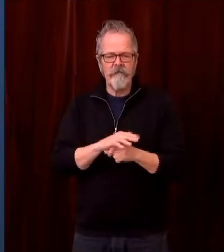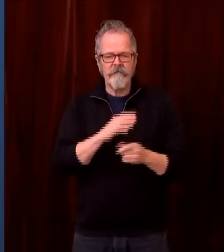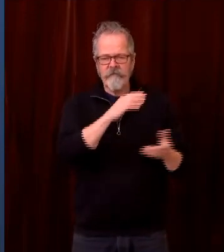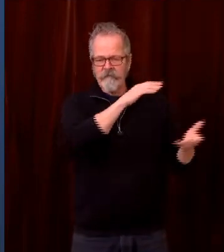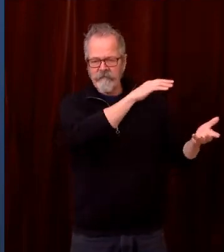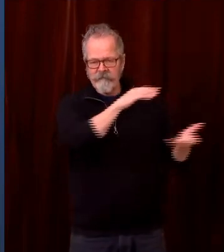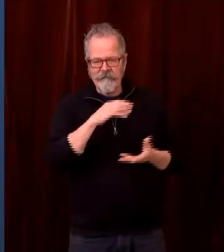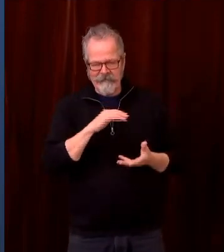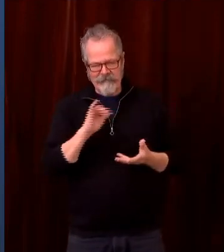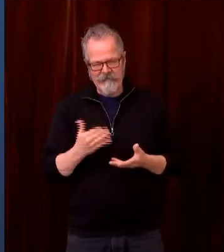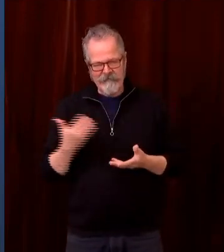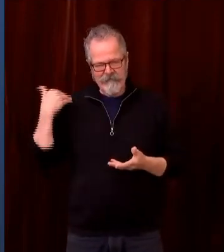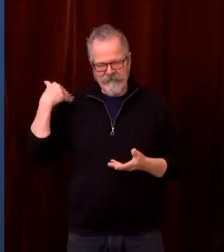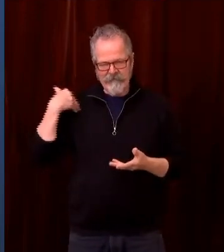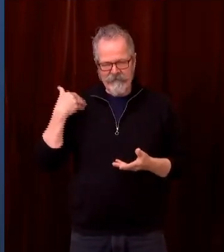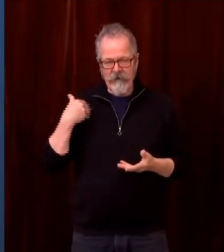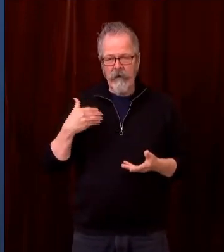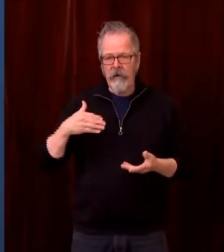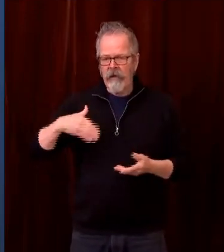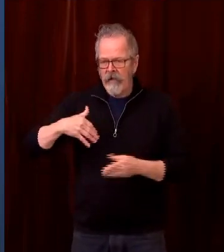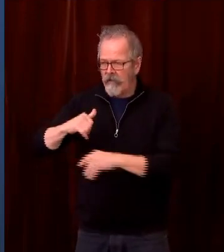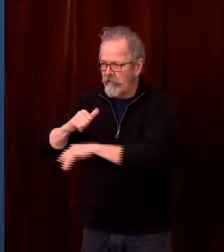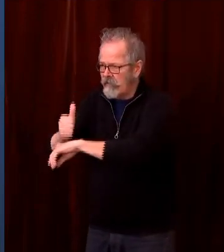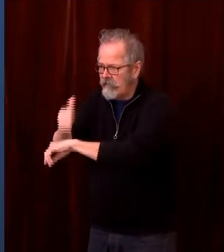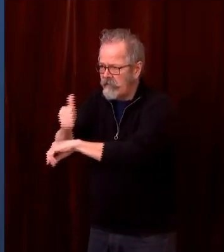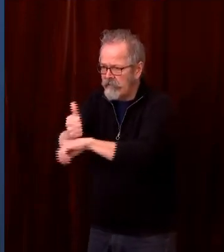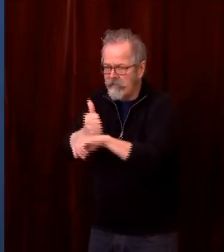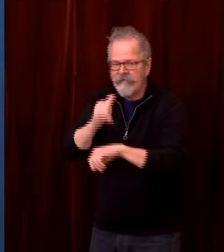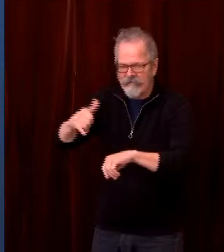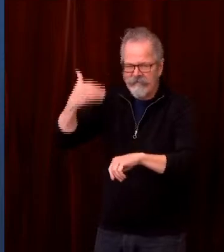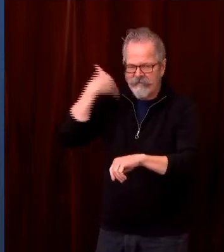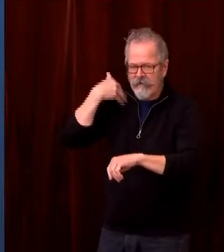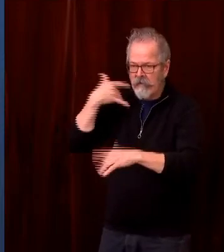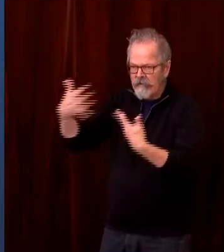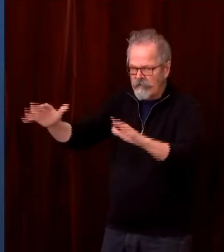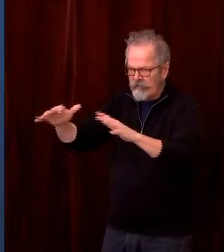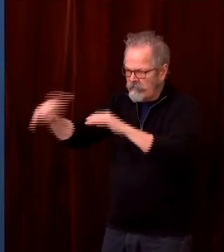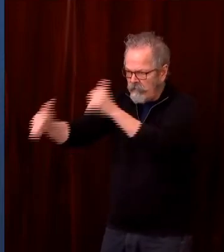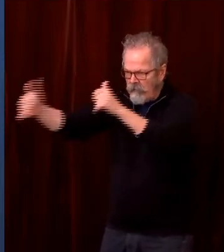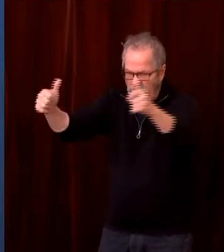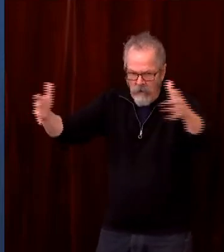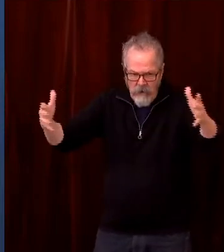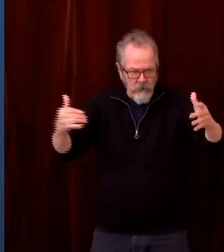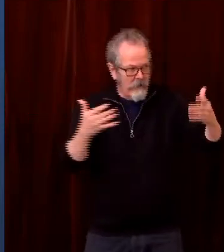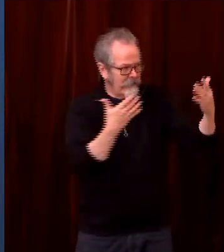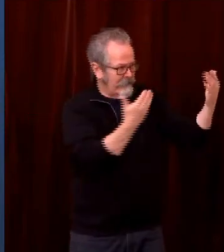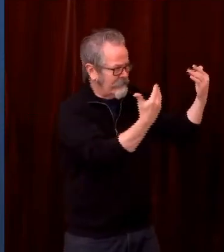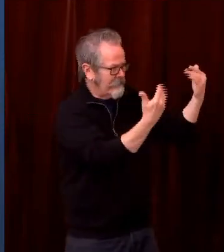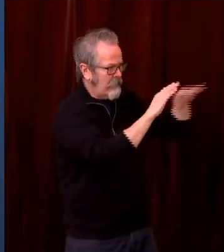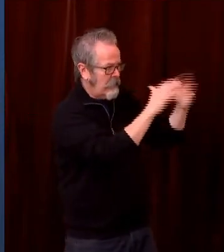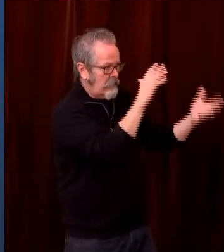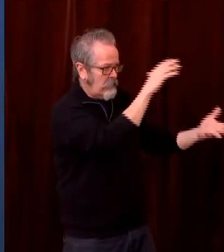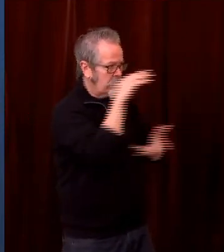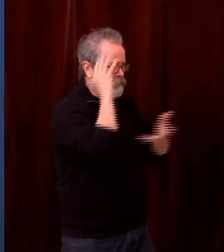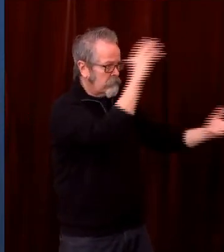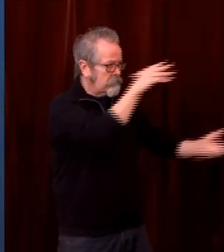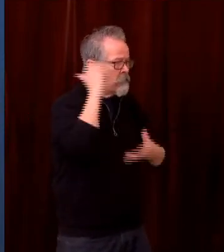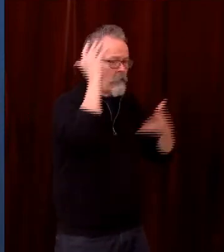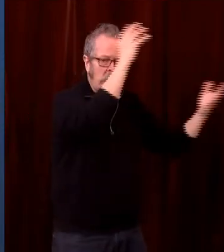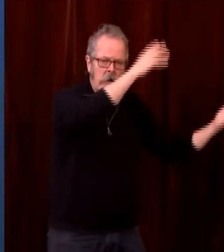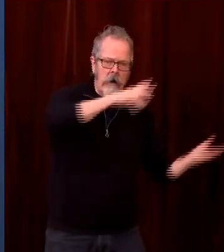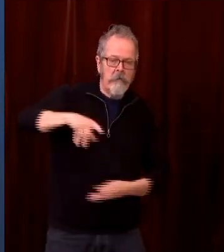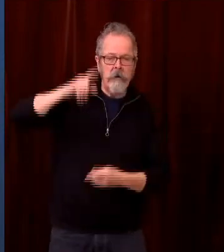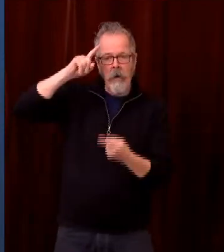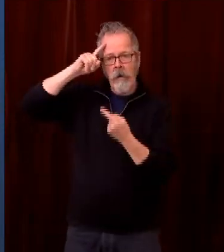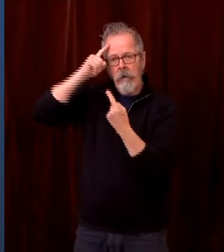we now are vaccinating as much or more people than the doses we have coming into the federal